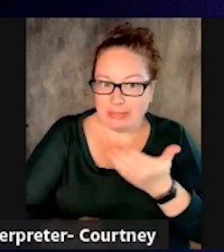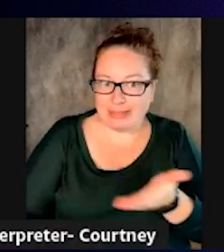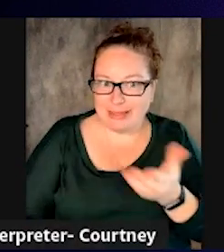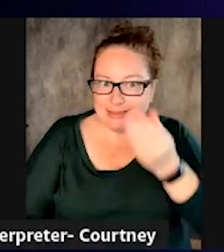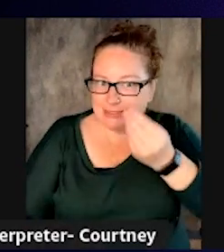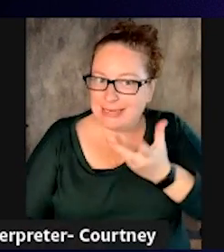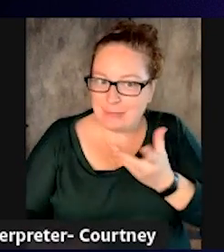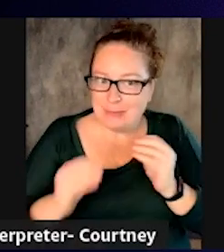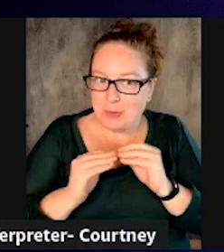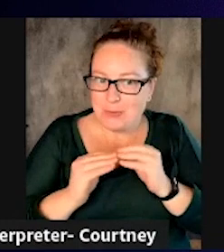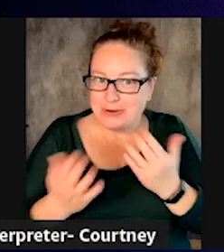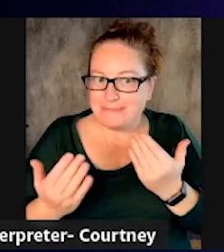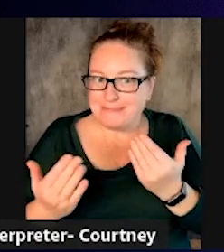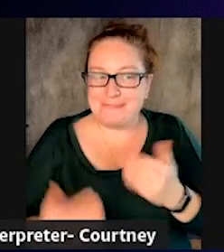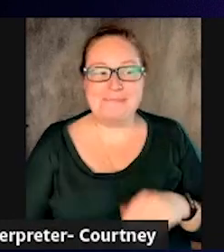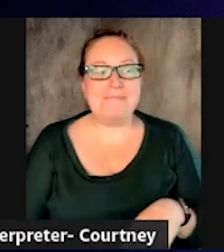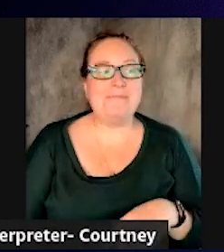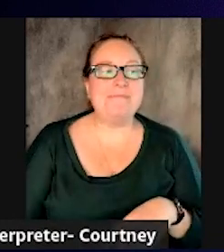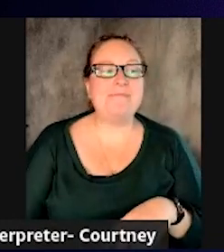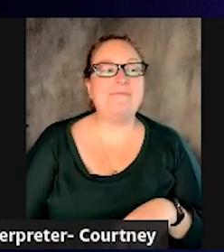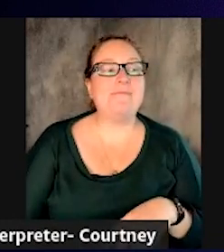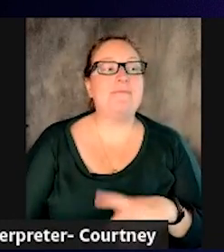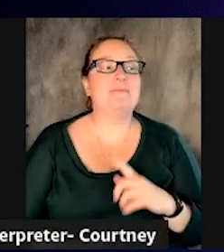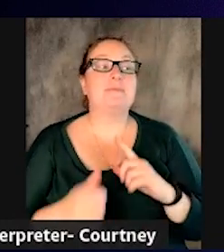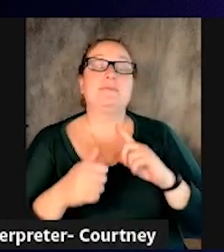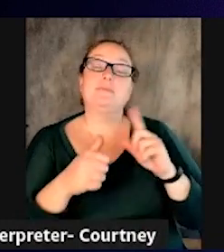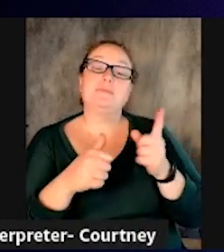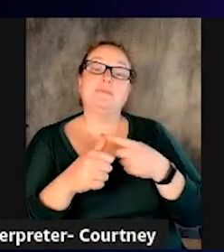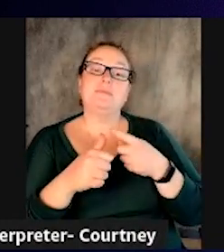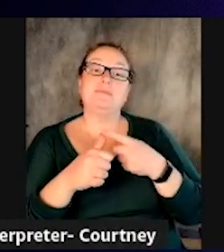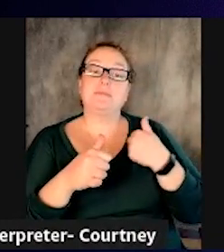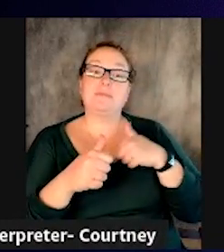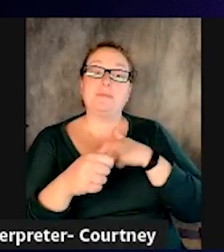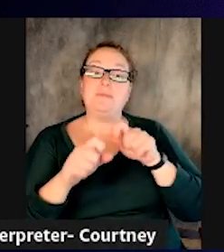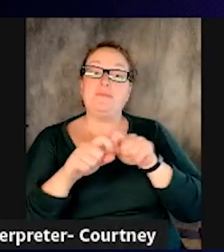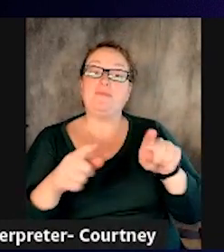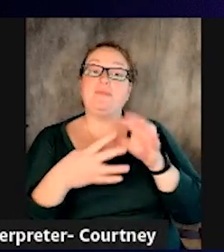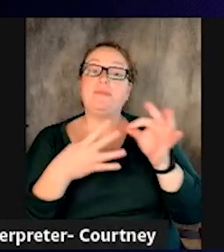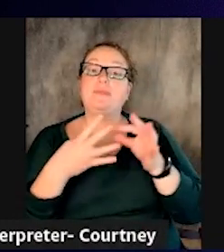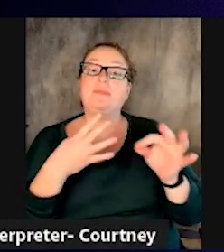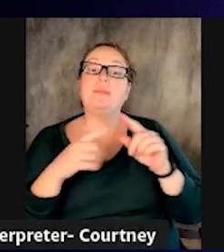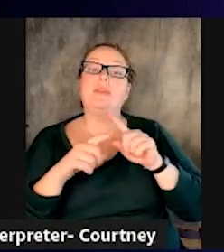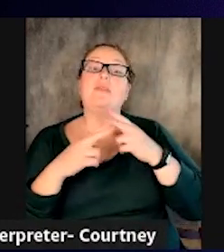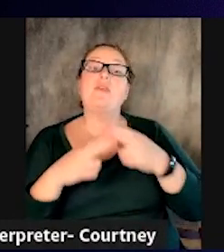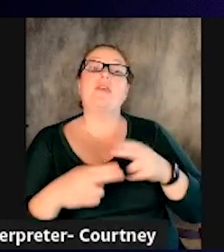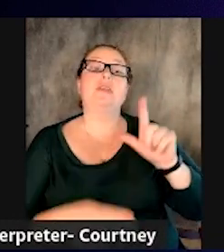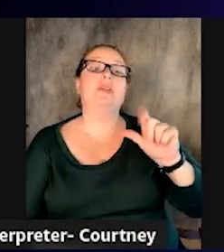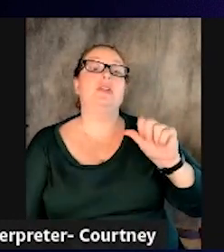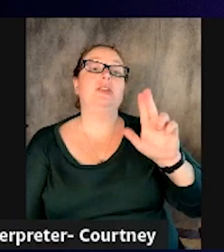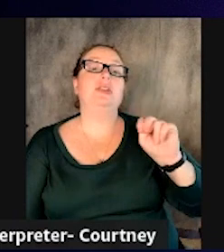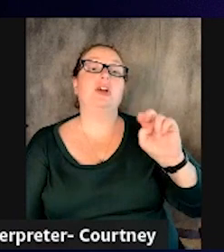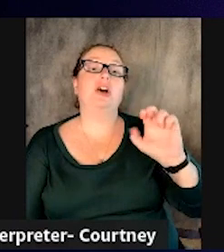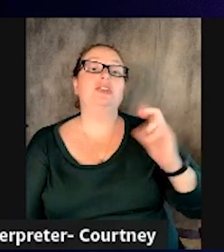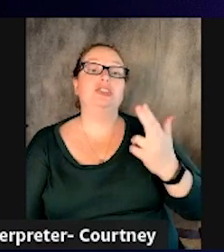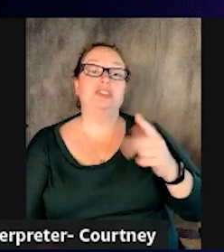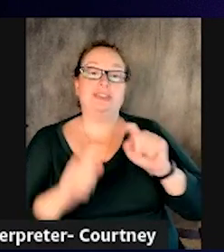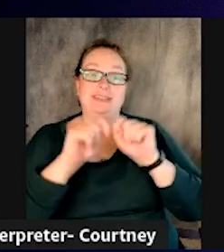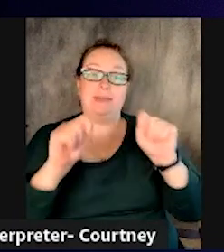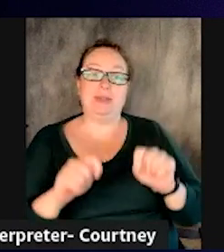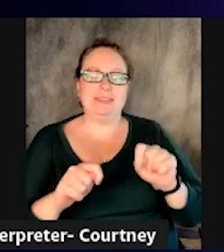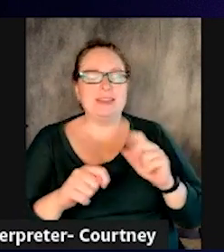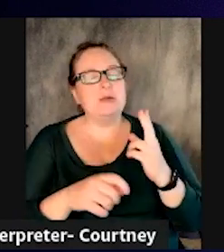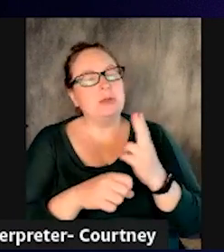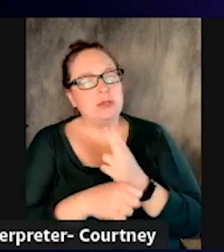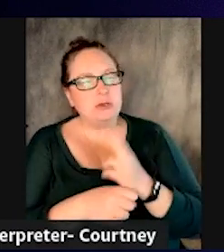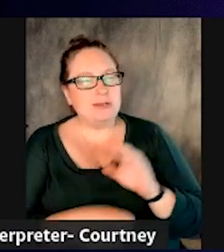it. Okay, so the first thing that we're launching is a feature called launch templates. When our customers use MGN,